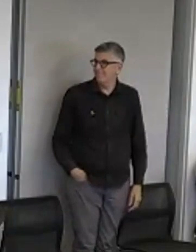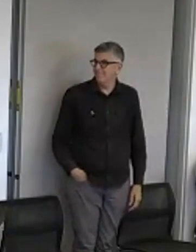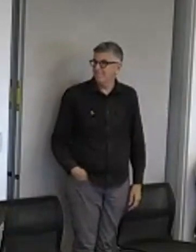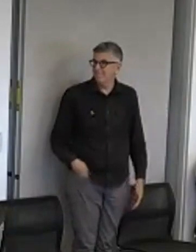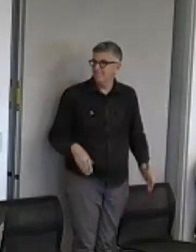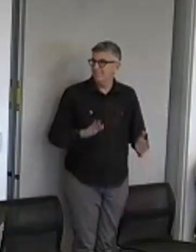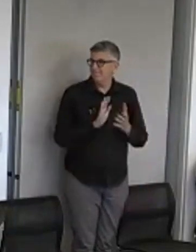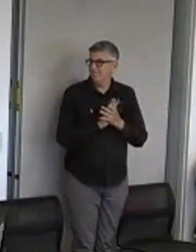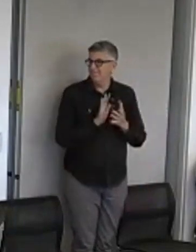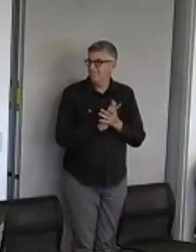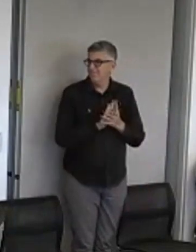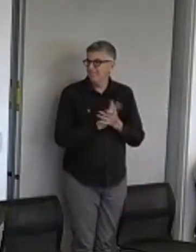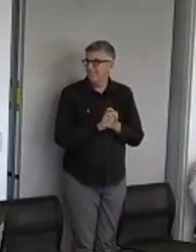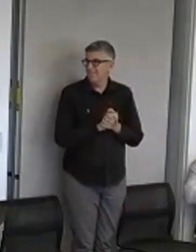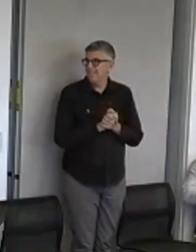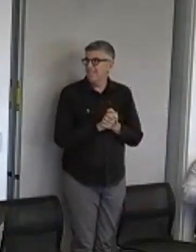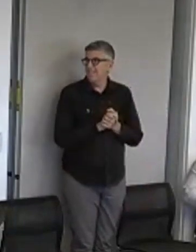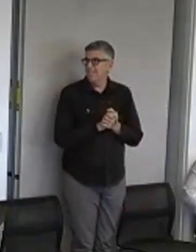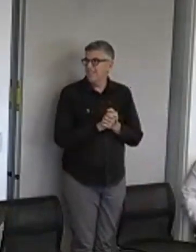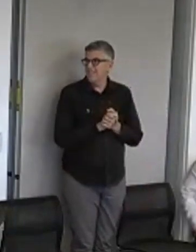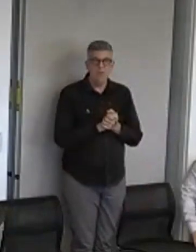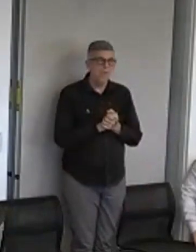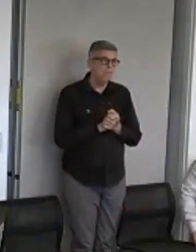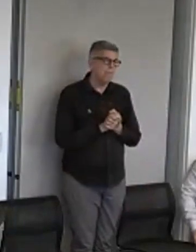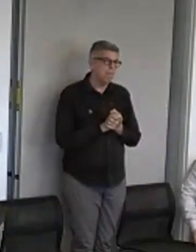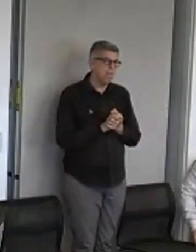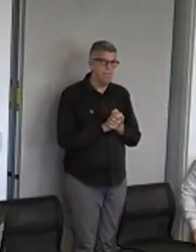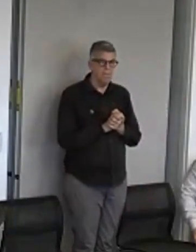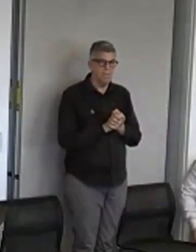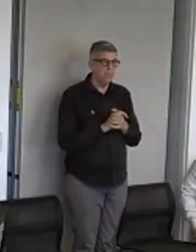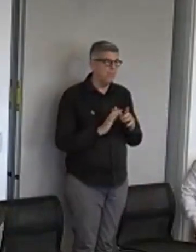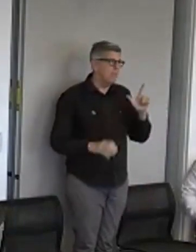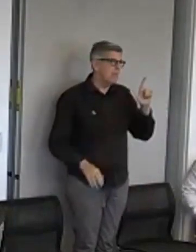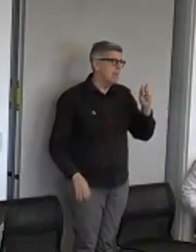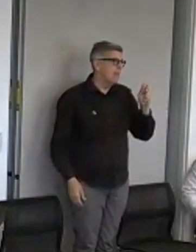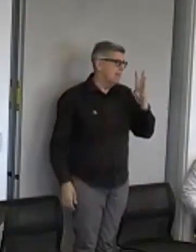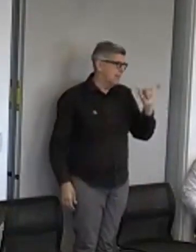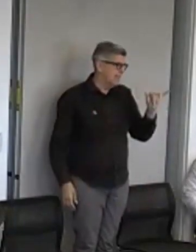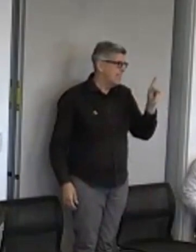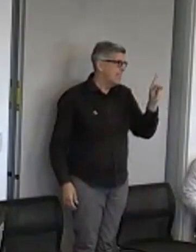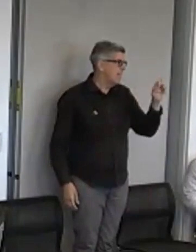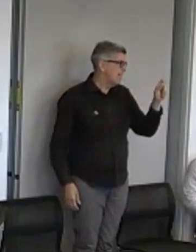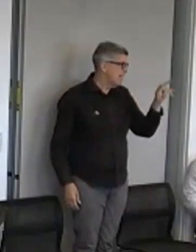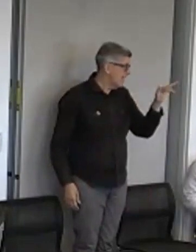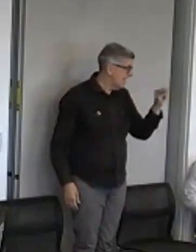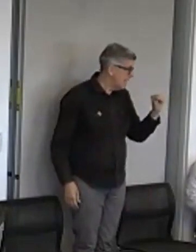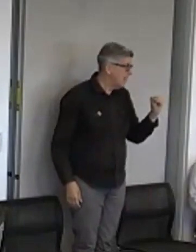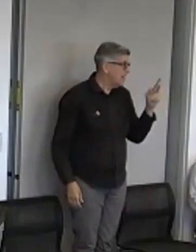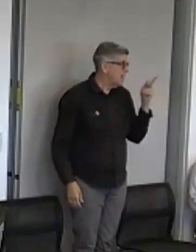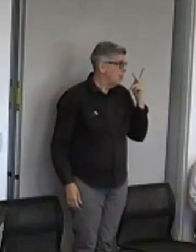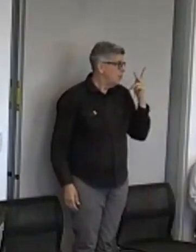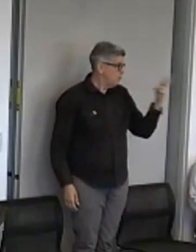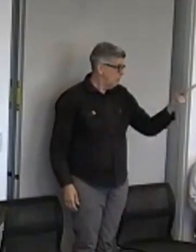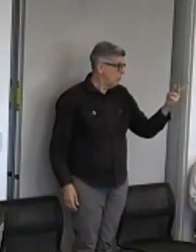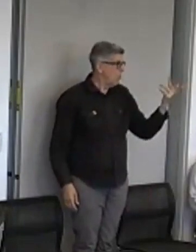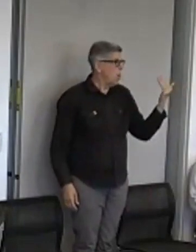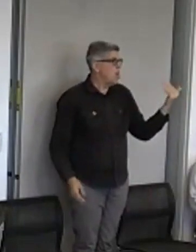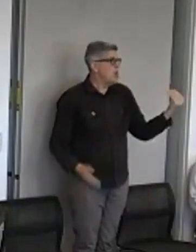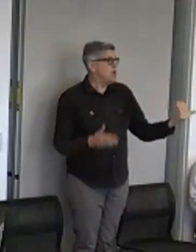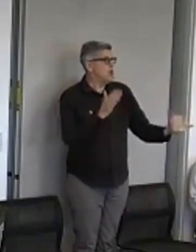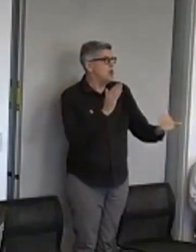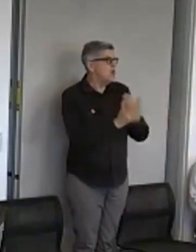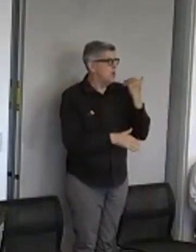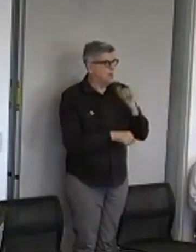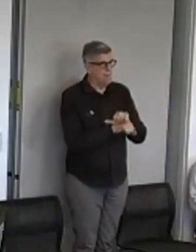Oh, wait, there's more. There's more also in hospitality. Lindsay and Kian are new employees at the LightHouse. They've only been here a couple